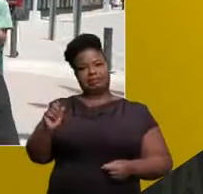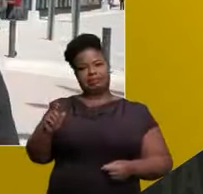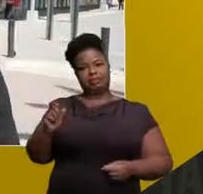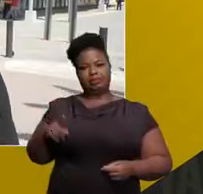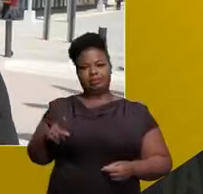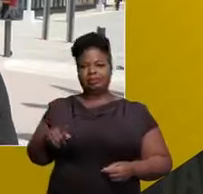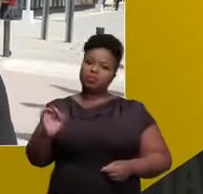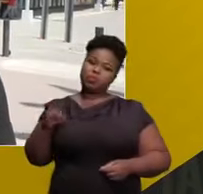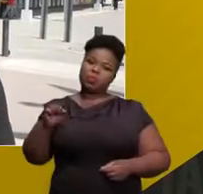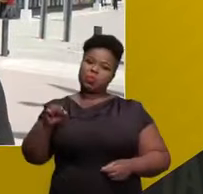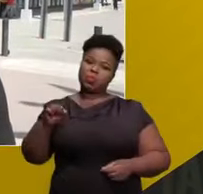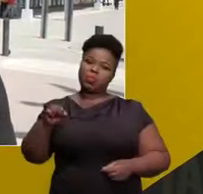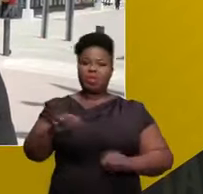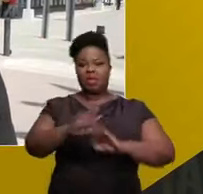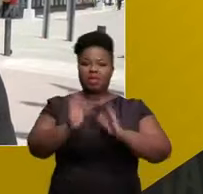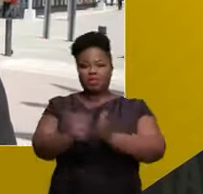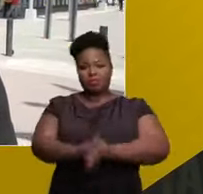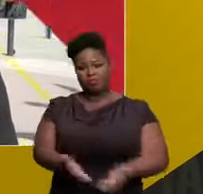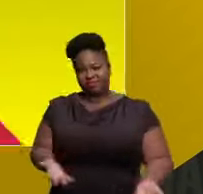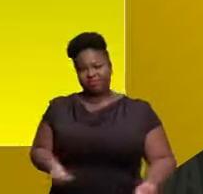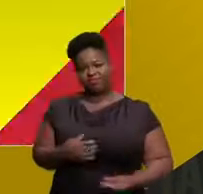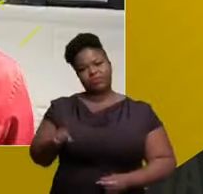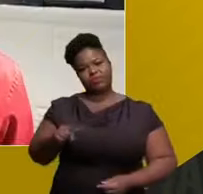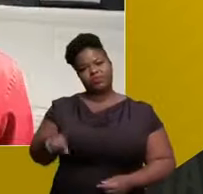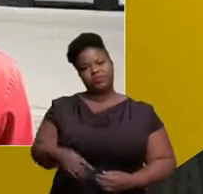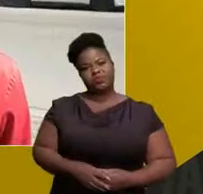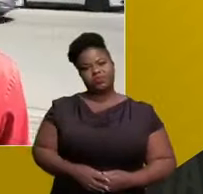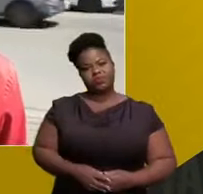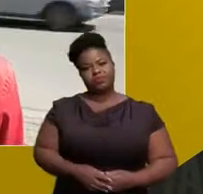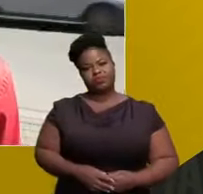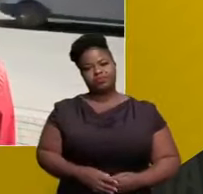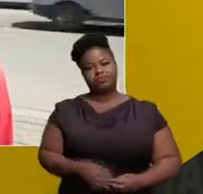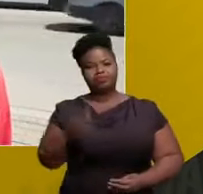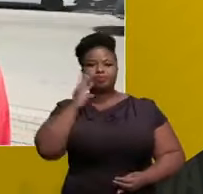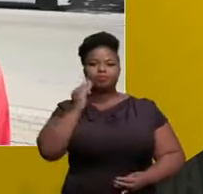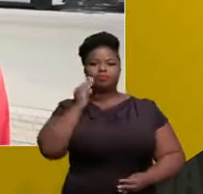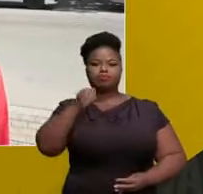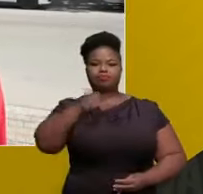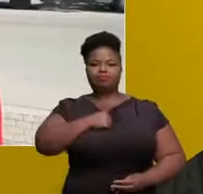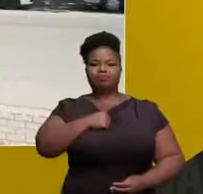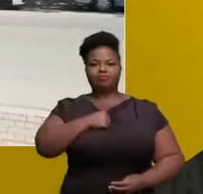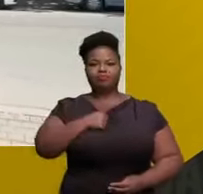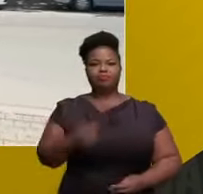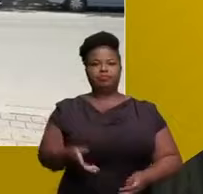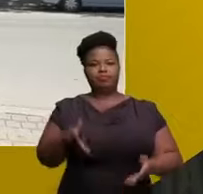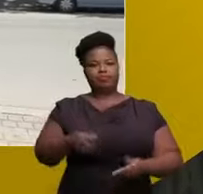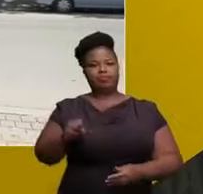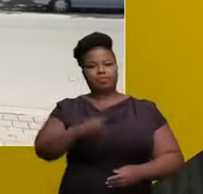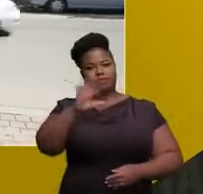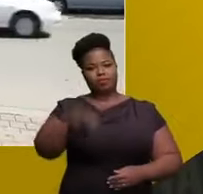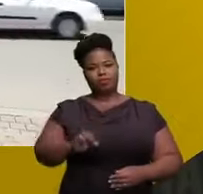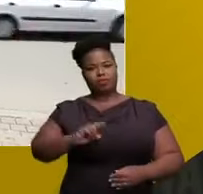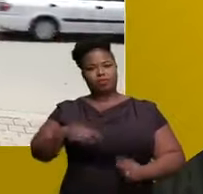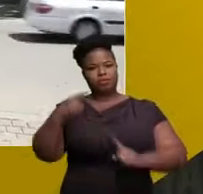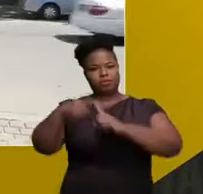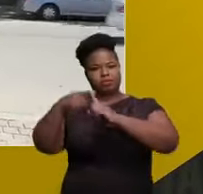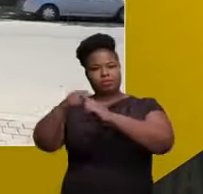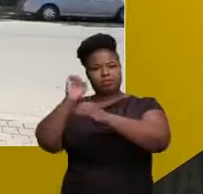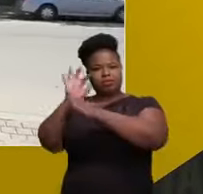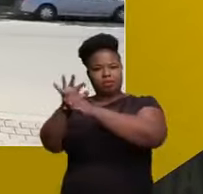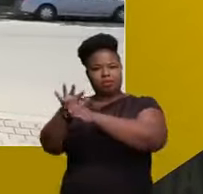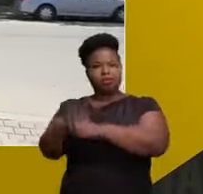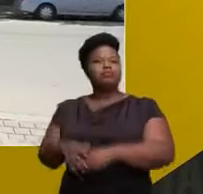City is good. Yeah, and I'm going to write. Experience here is in 100 South Africa is xenophobia.